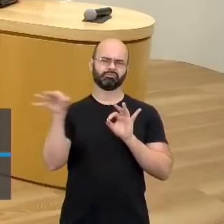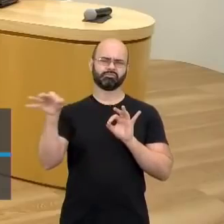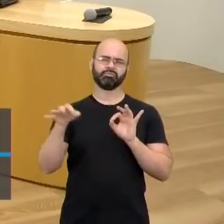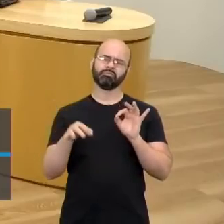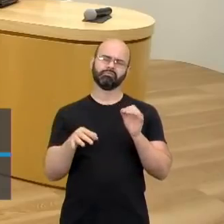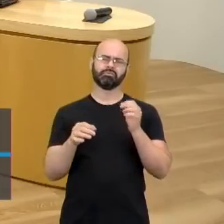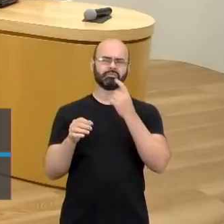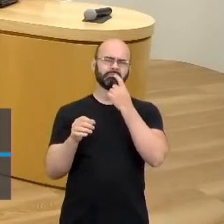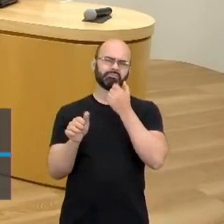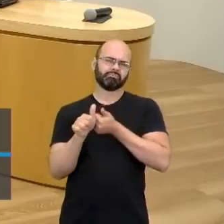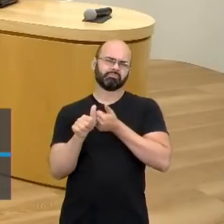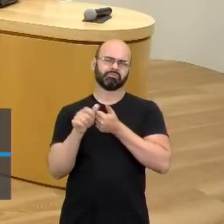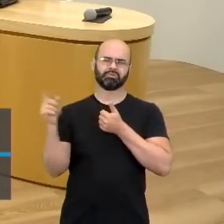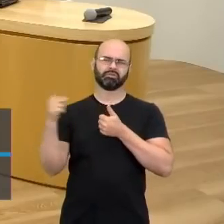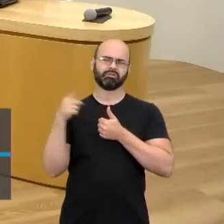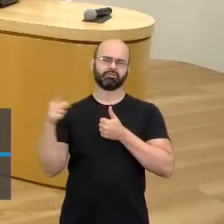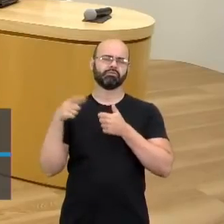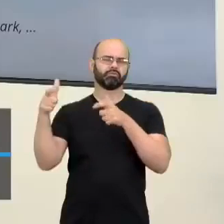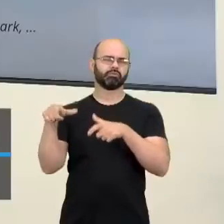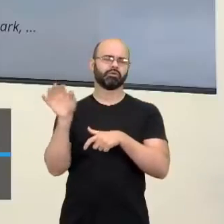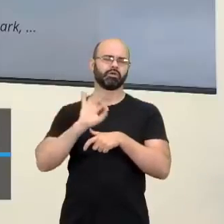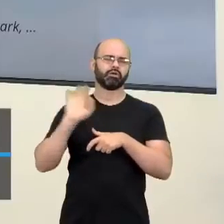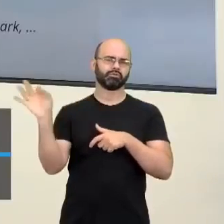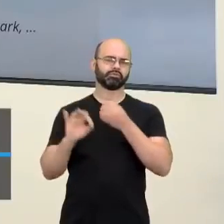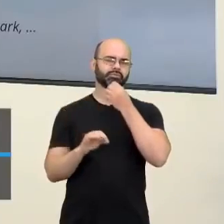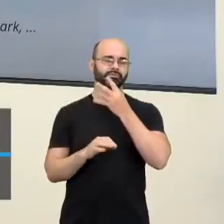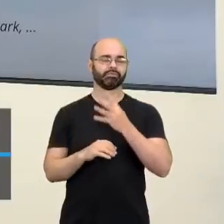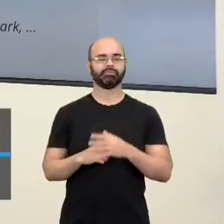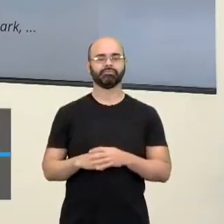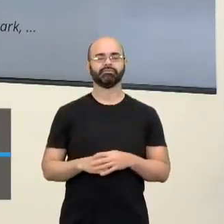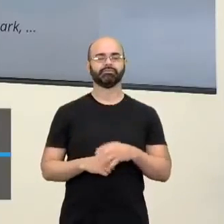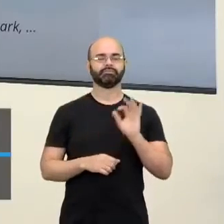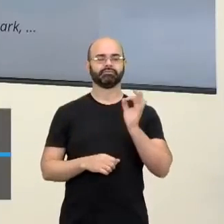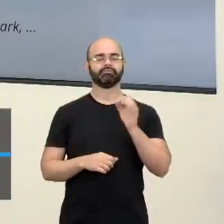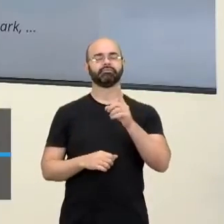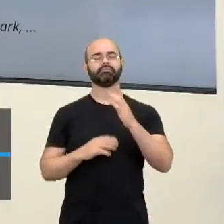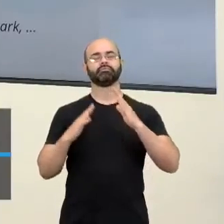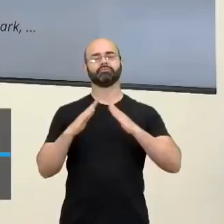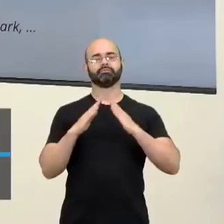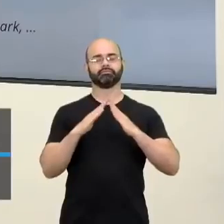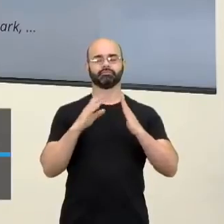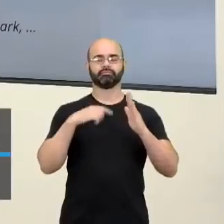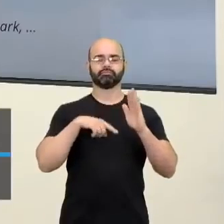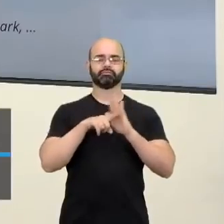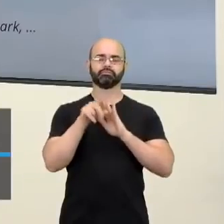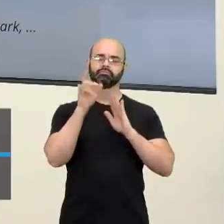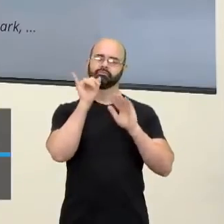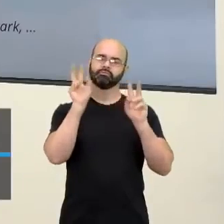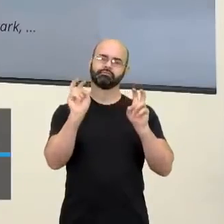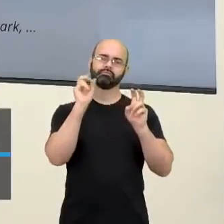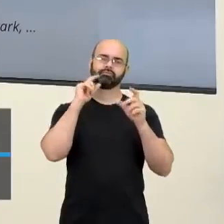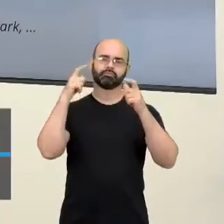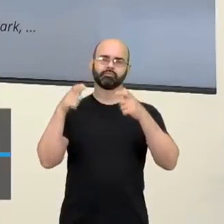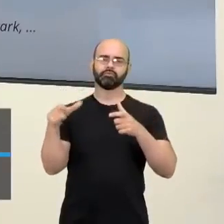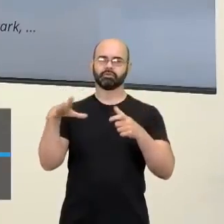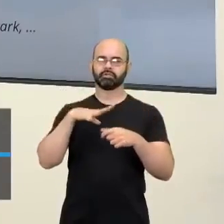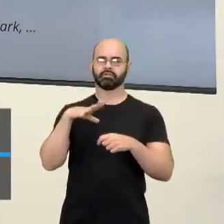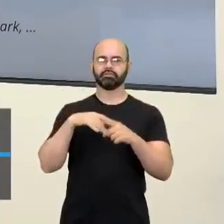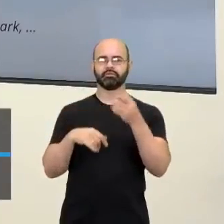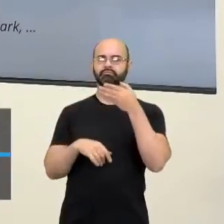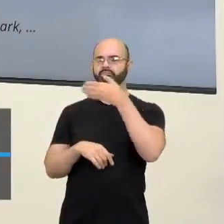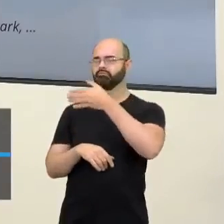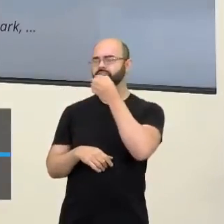very near. Ah, good, nice. Good place. Então, aqui fica a lição de casa para vocês. Vocês falarem sobre a atração turística aí da sua cidade. Vocês